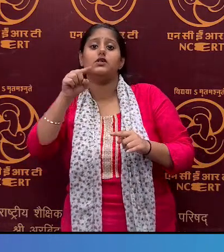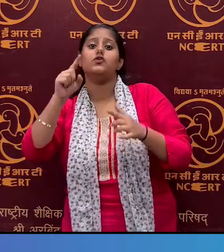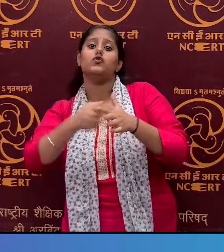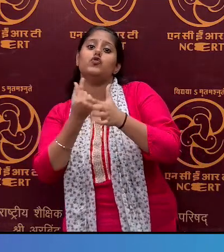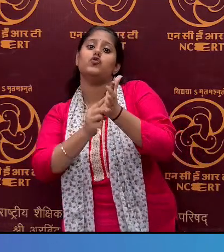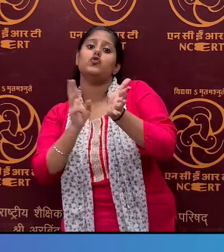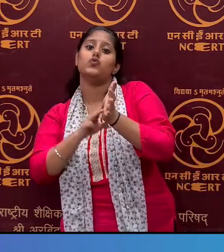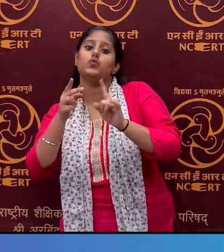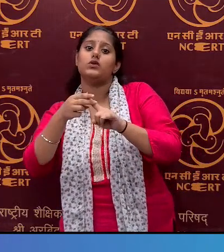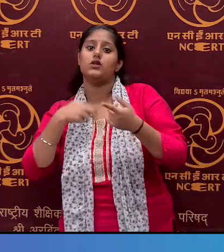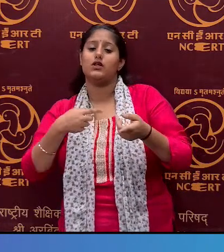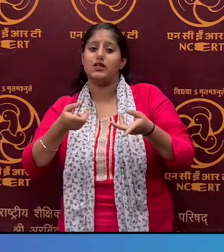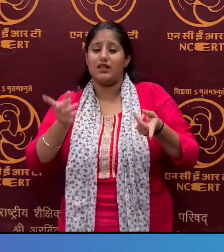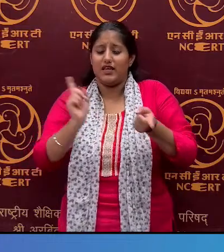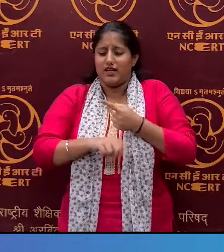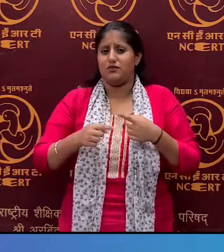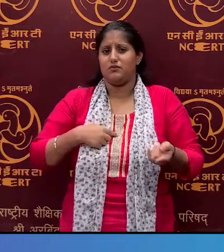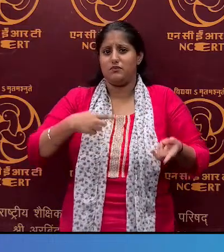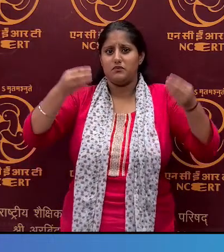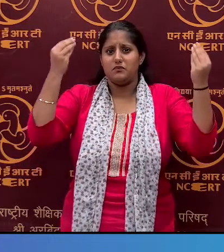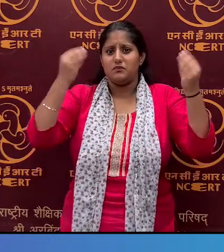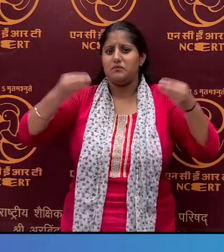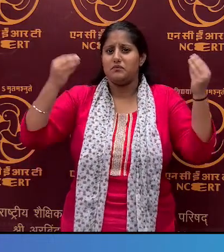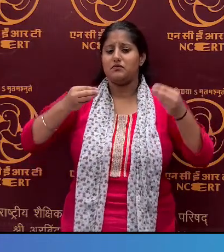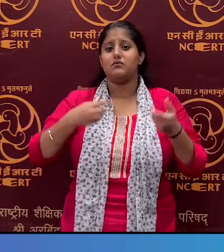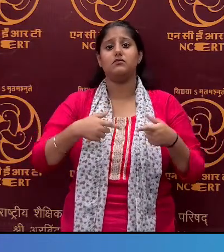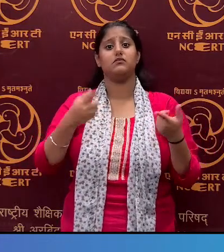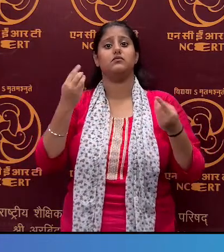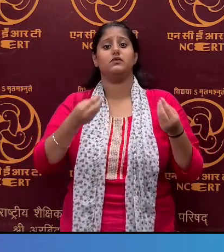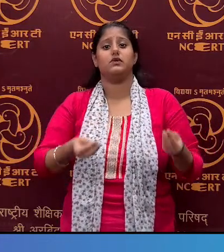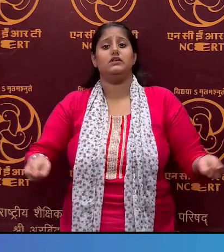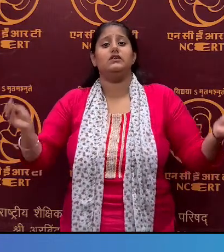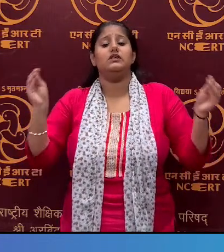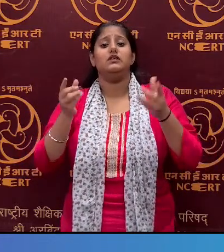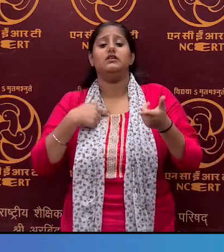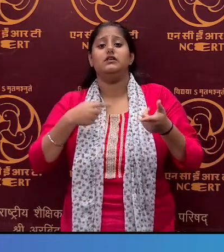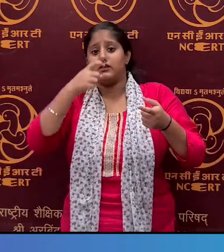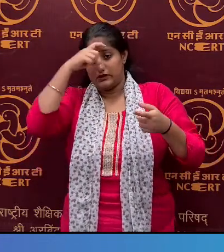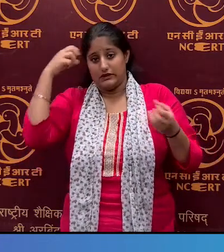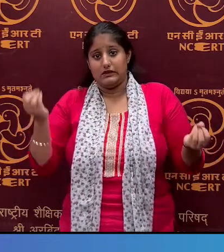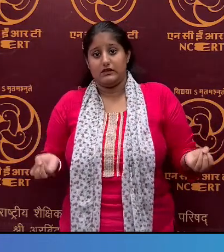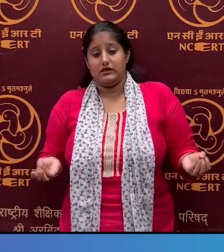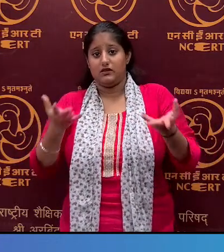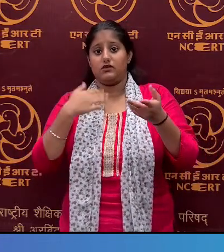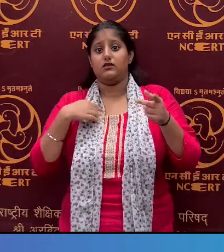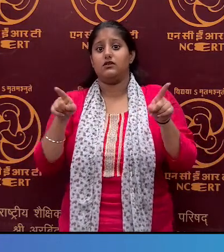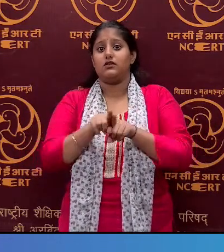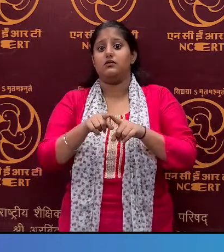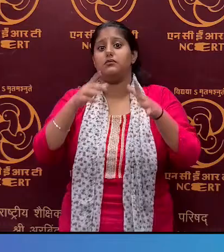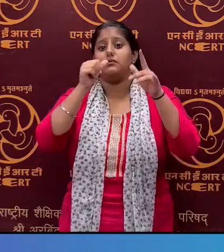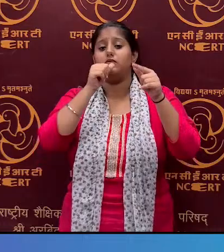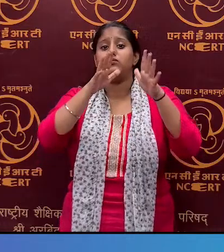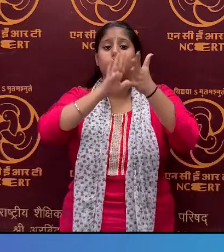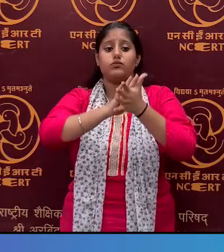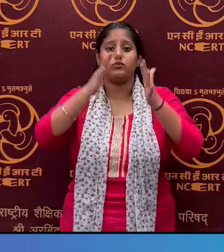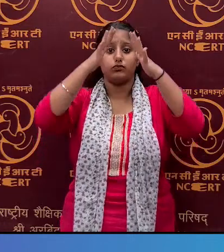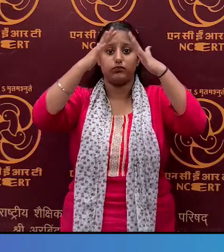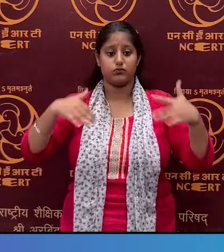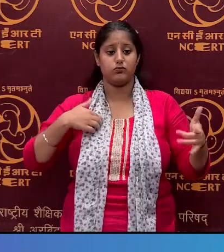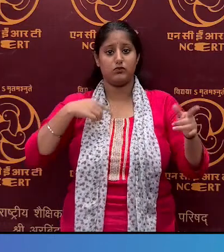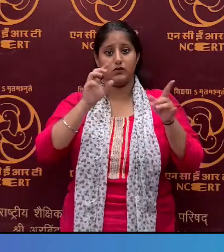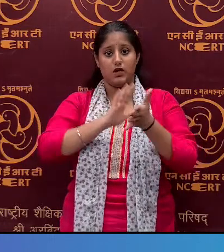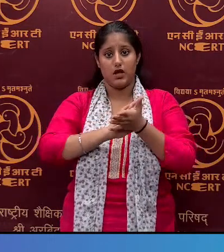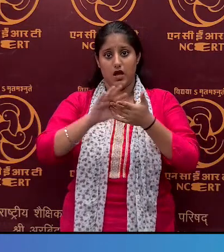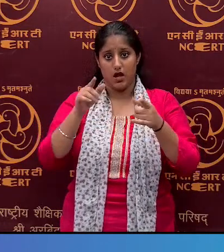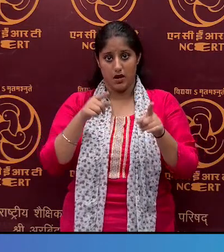that suddenly the temperature in northern places increase rapidly. Himalayas states remain neutral or